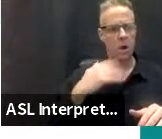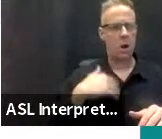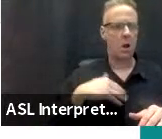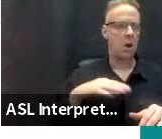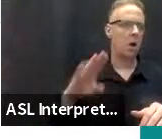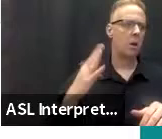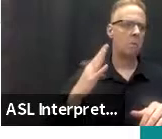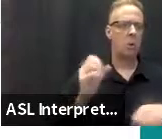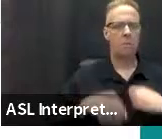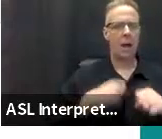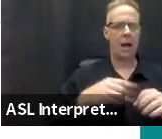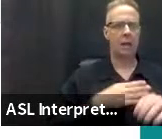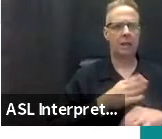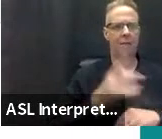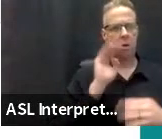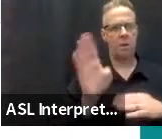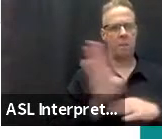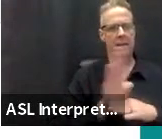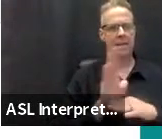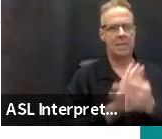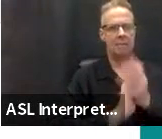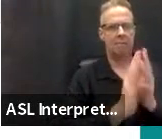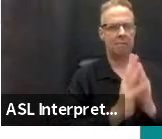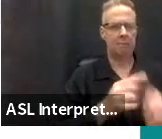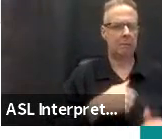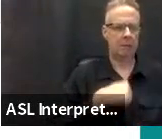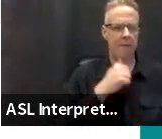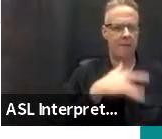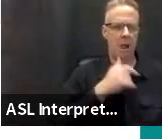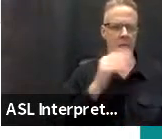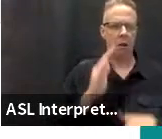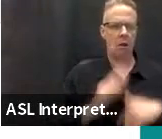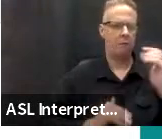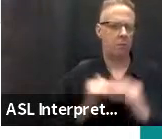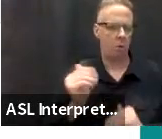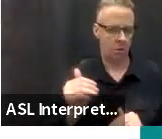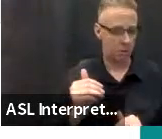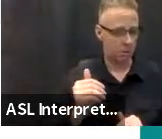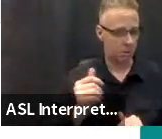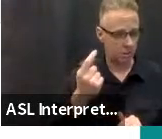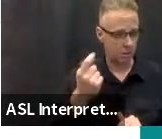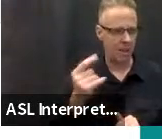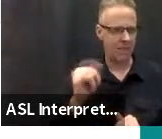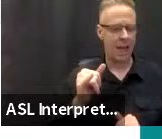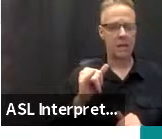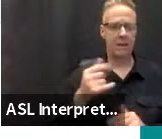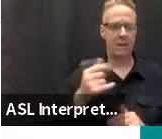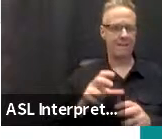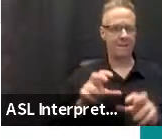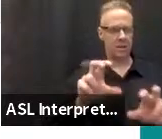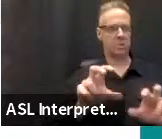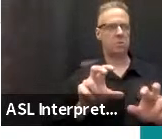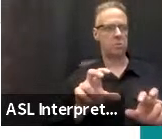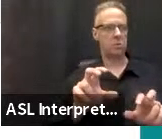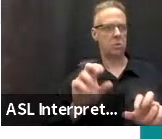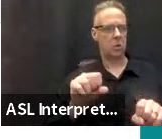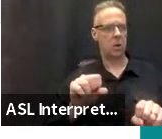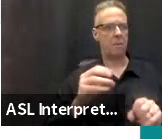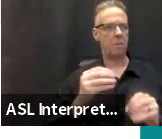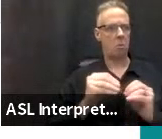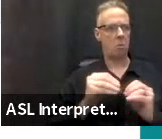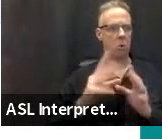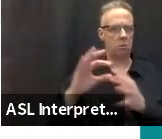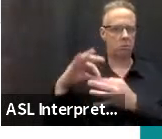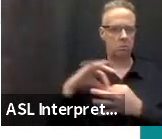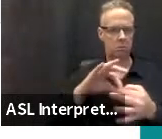maybe a busy street and where I'm uncomfortable or something like that? So Yeah, that these investments can be linked together as